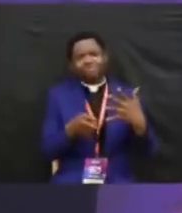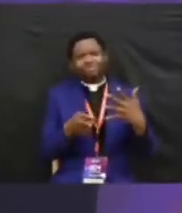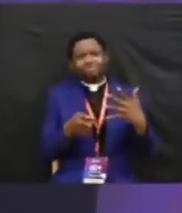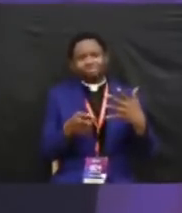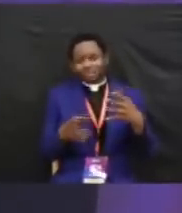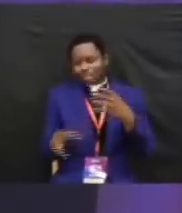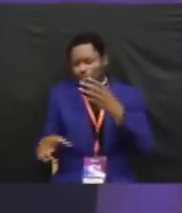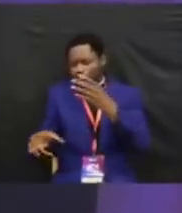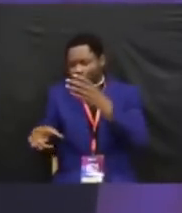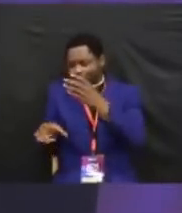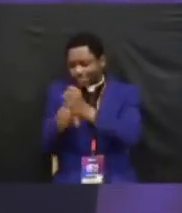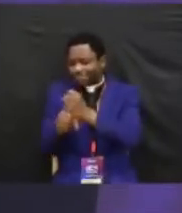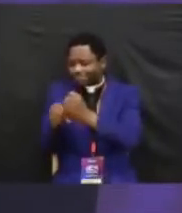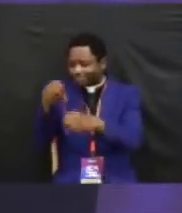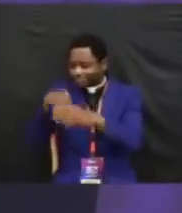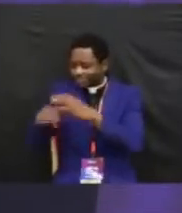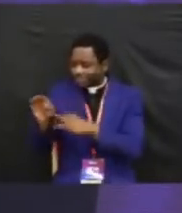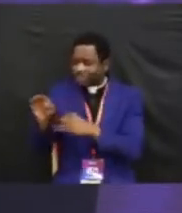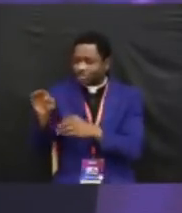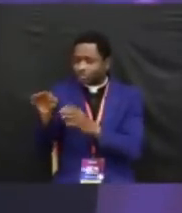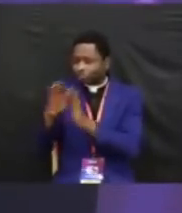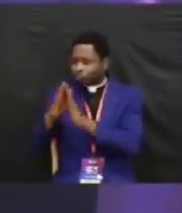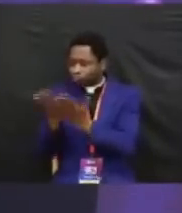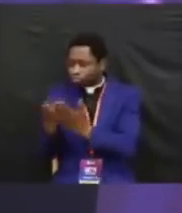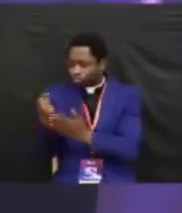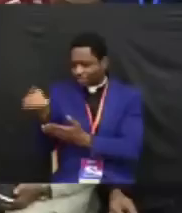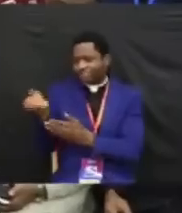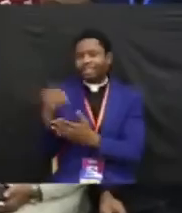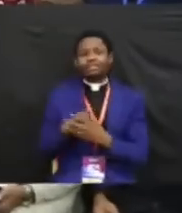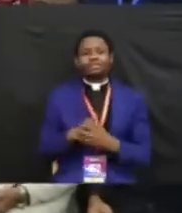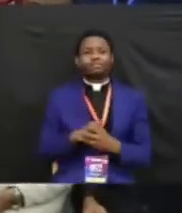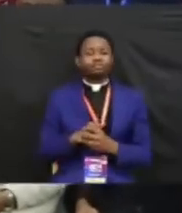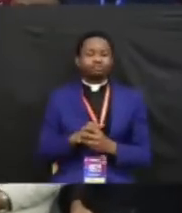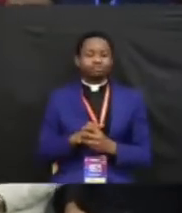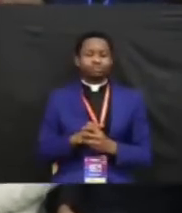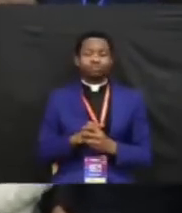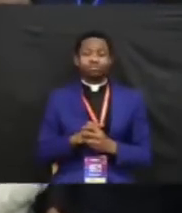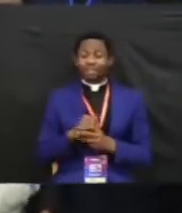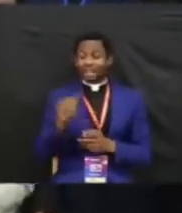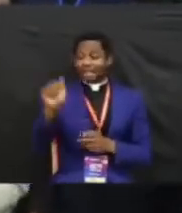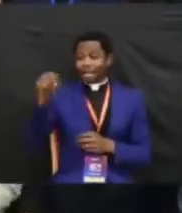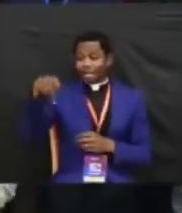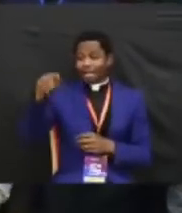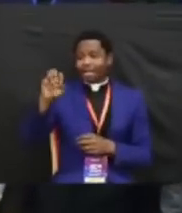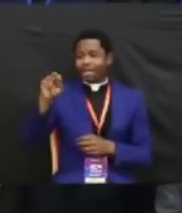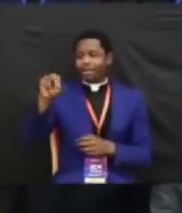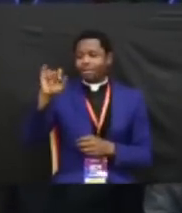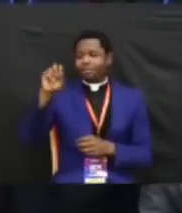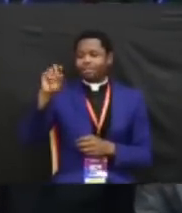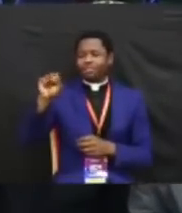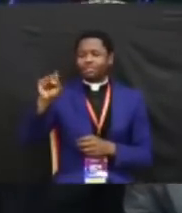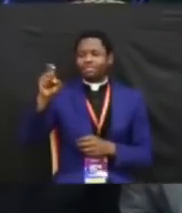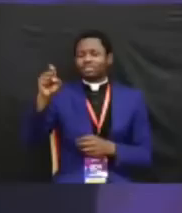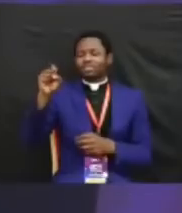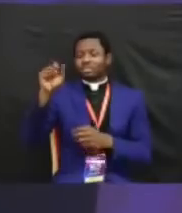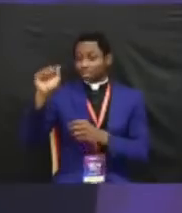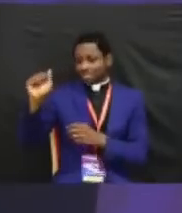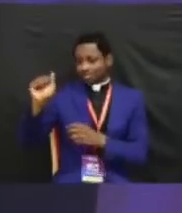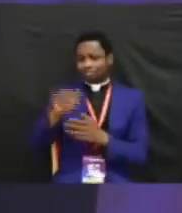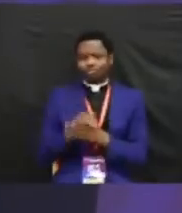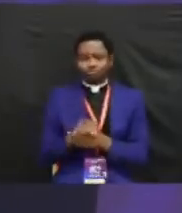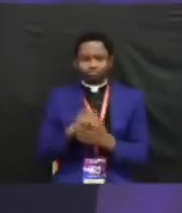been summarized in appendix A of the brochure. Among them are elder Dr. Joseph